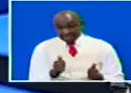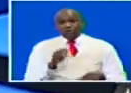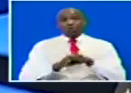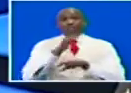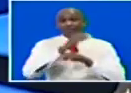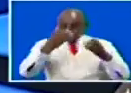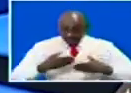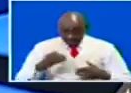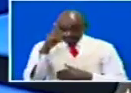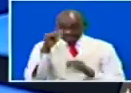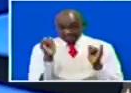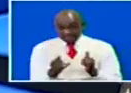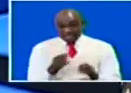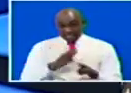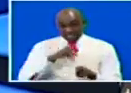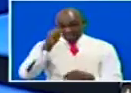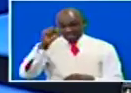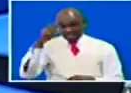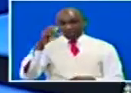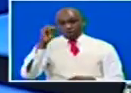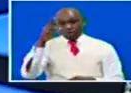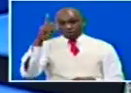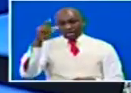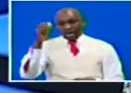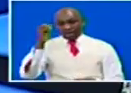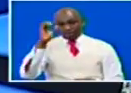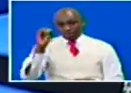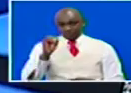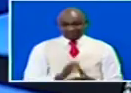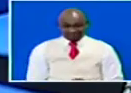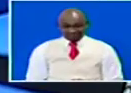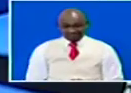Good evening and welcome to the KTN News. I'm Nick Odhiambo.